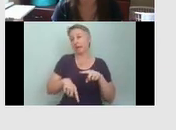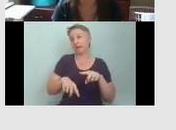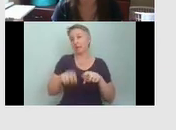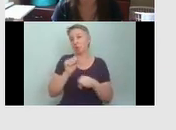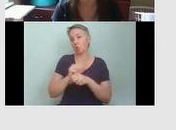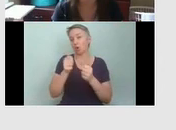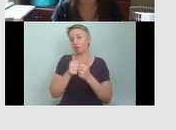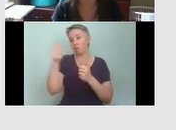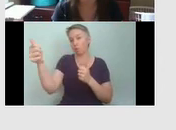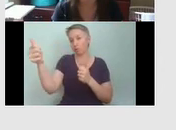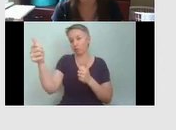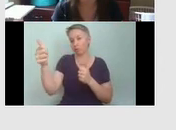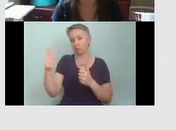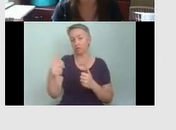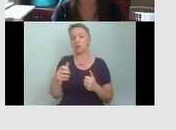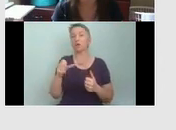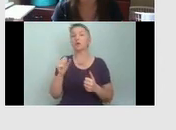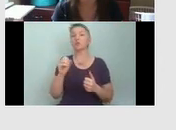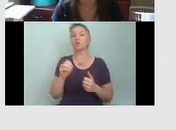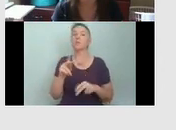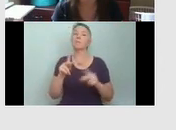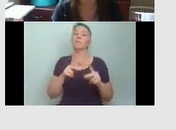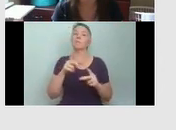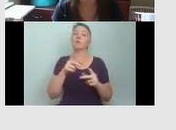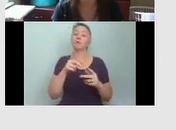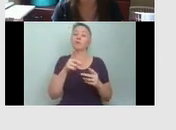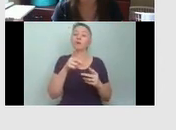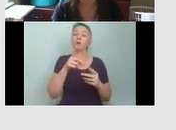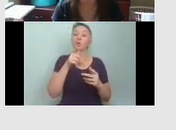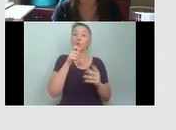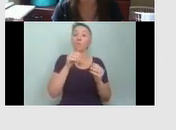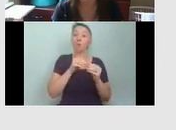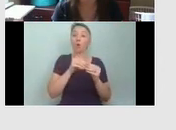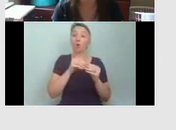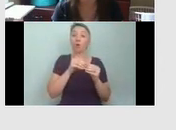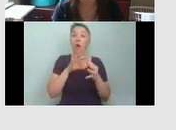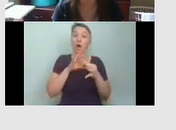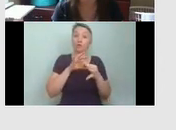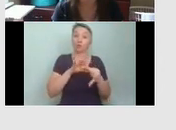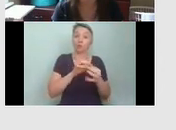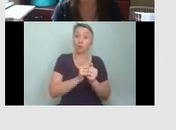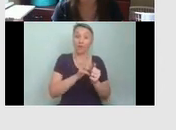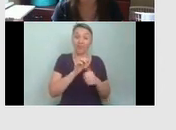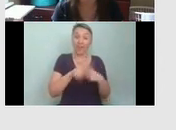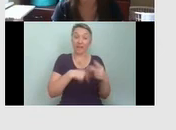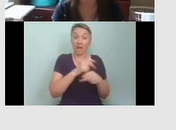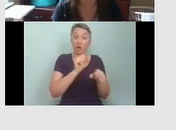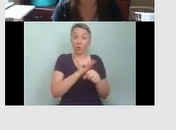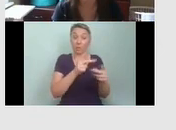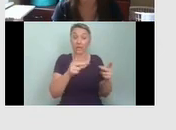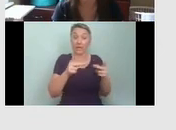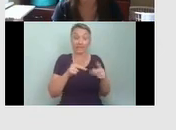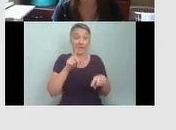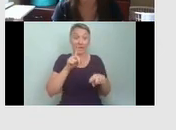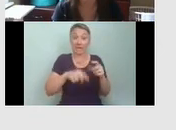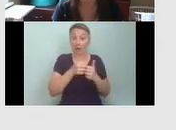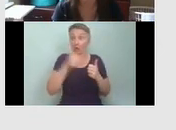the folks who are closely associated with those workplaces, we hope to get back in first.